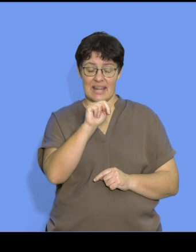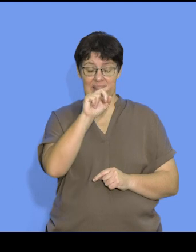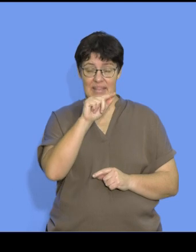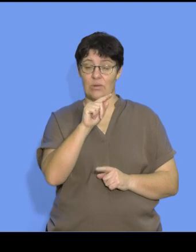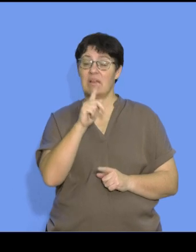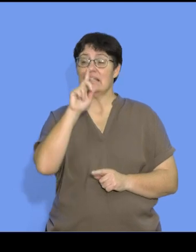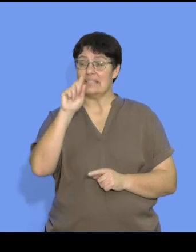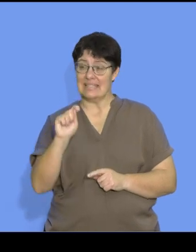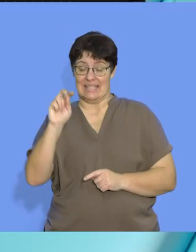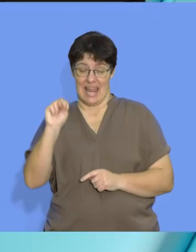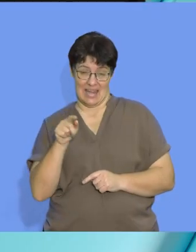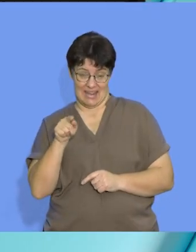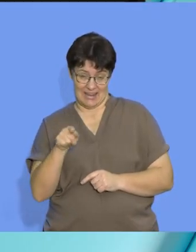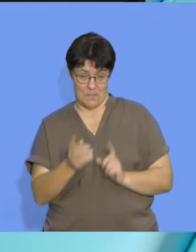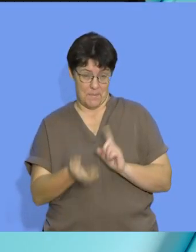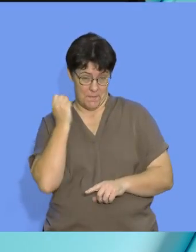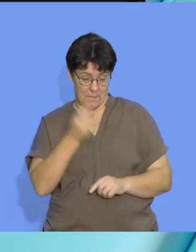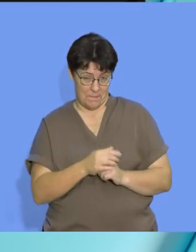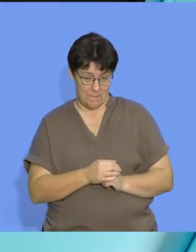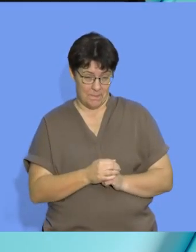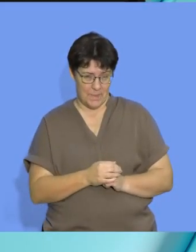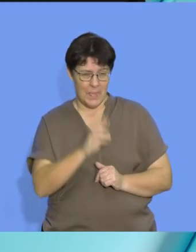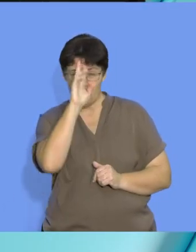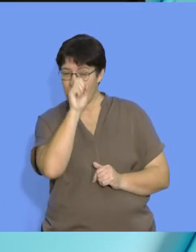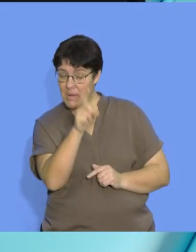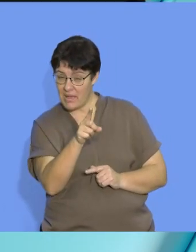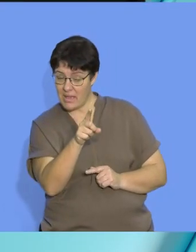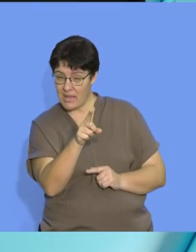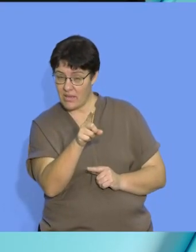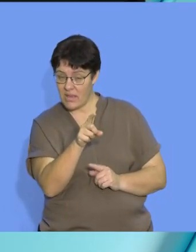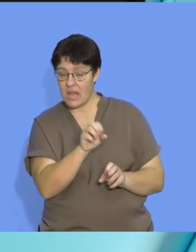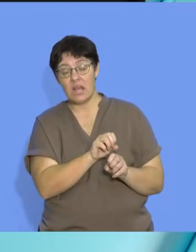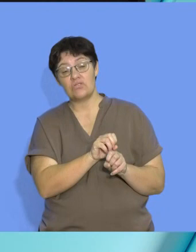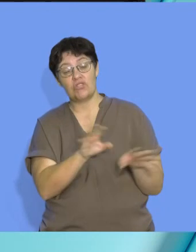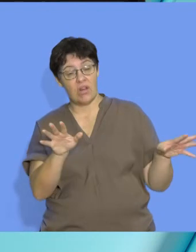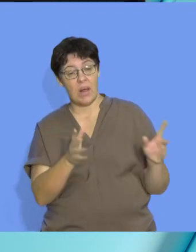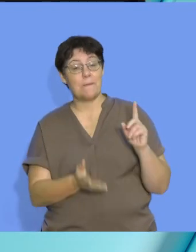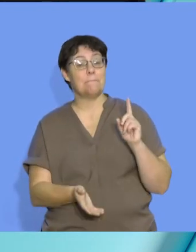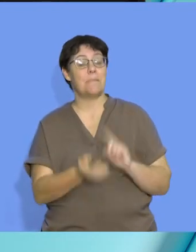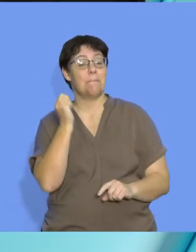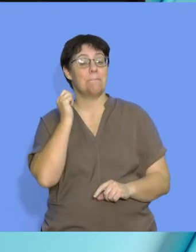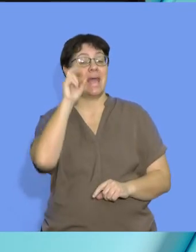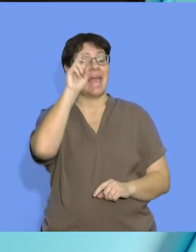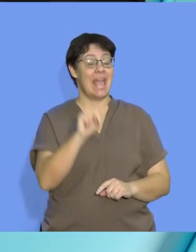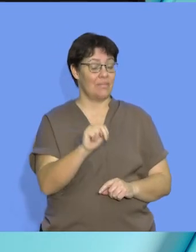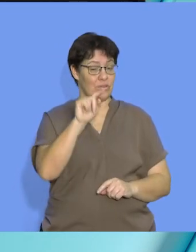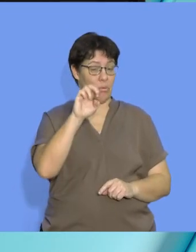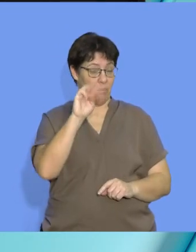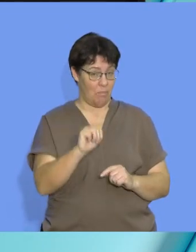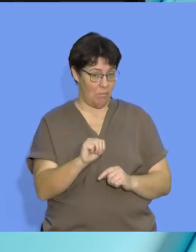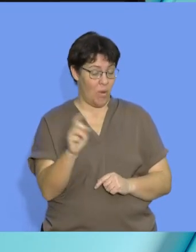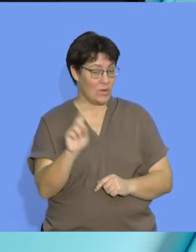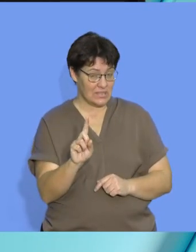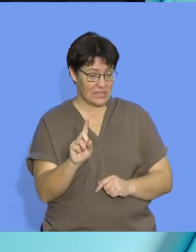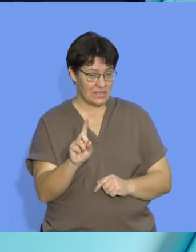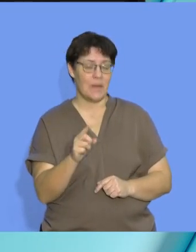Tn. Just a reminder, the general term or finding the nth term means